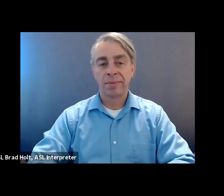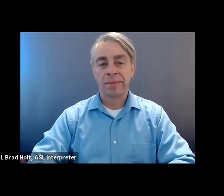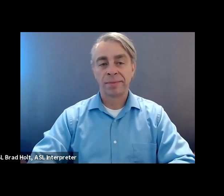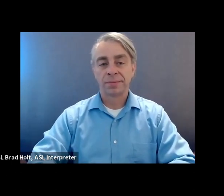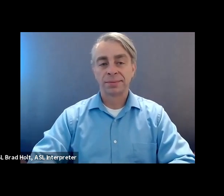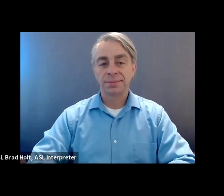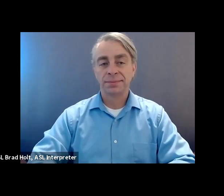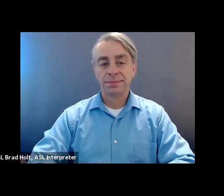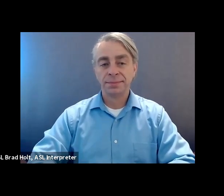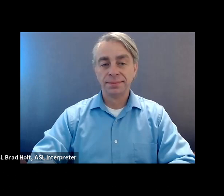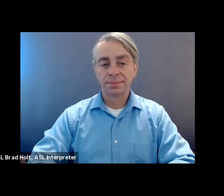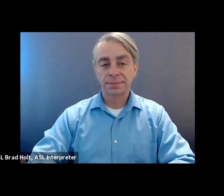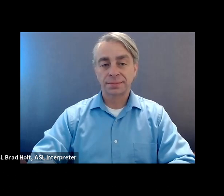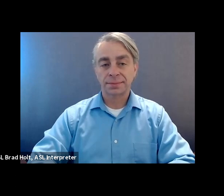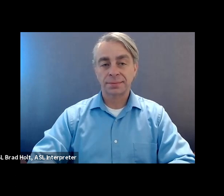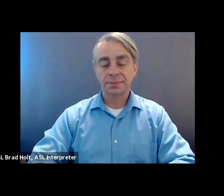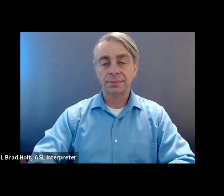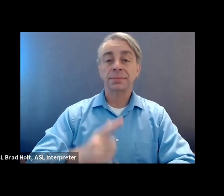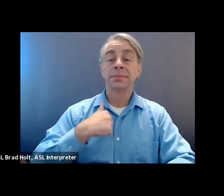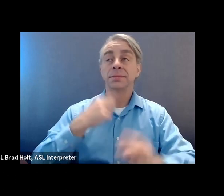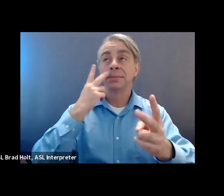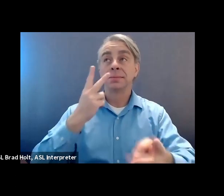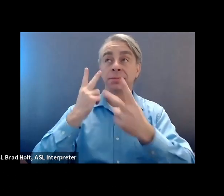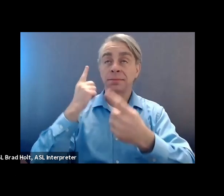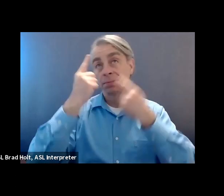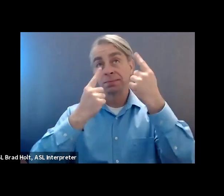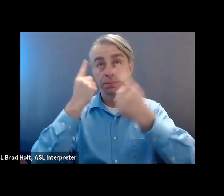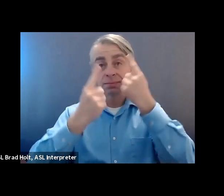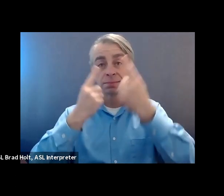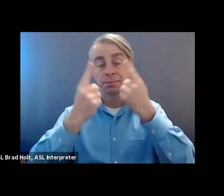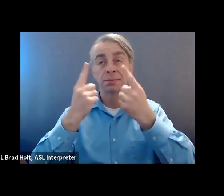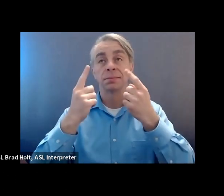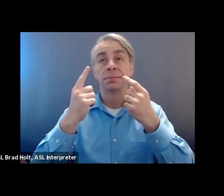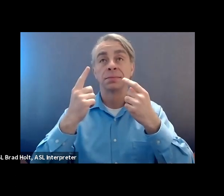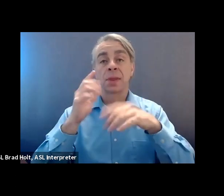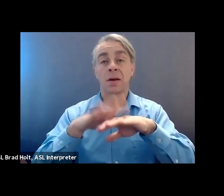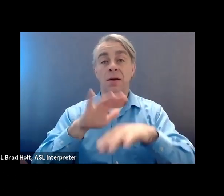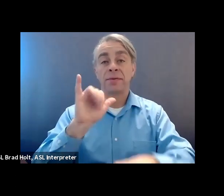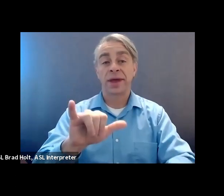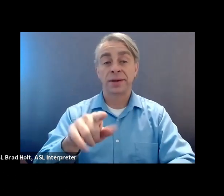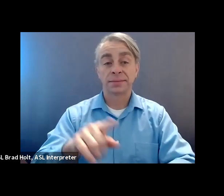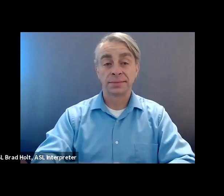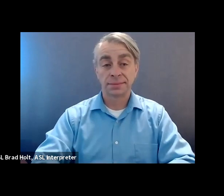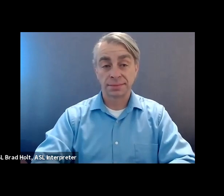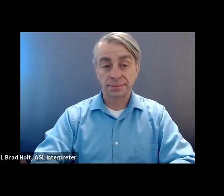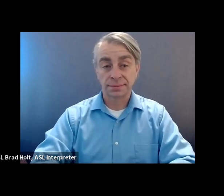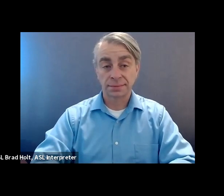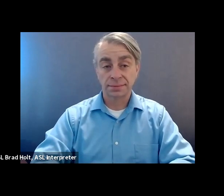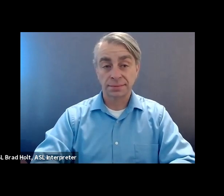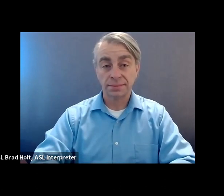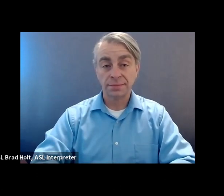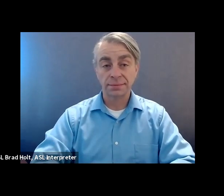as I reflect on this past, certainly 80, if not the